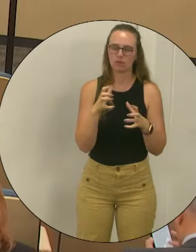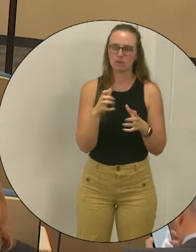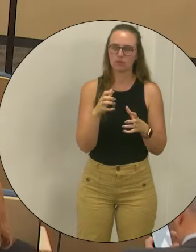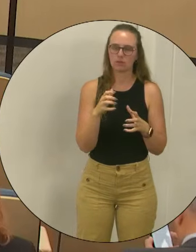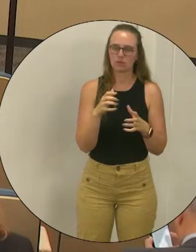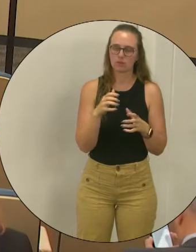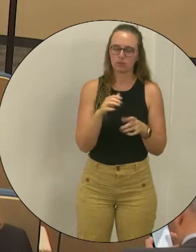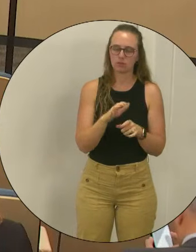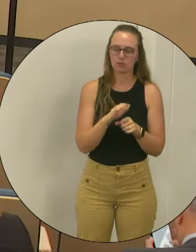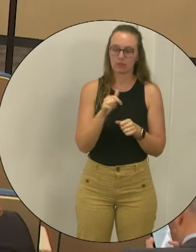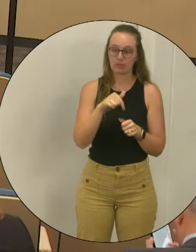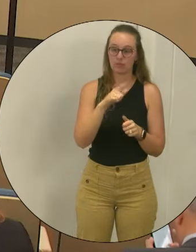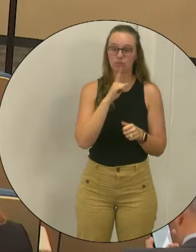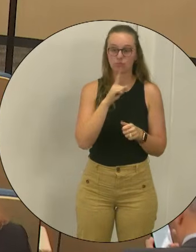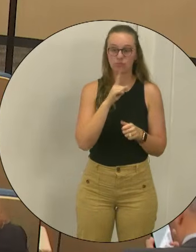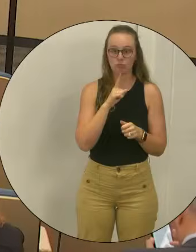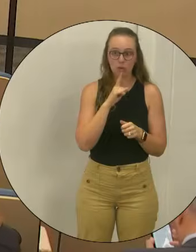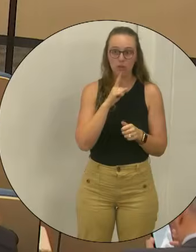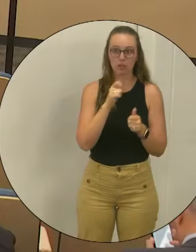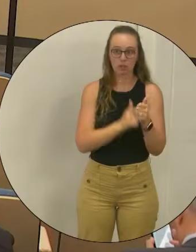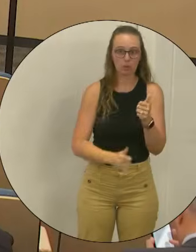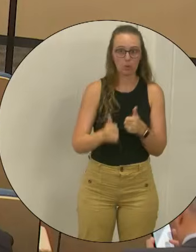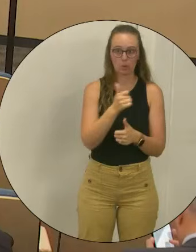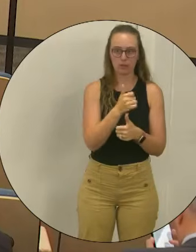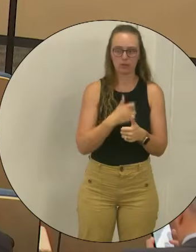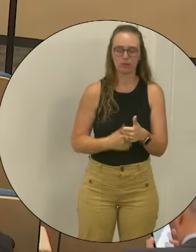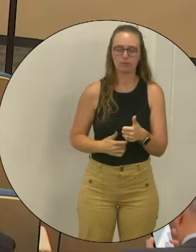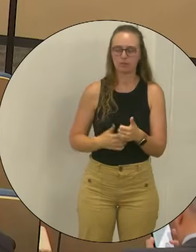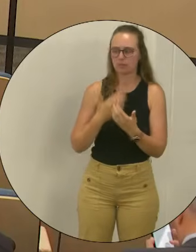is a priority, hopefully. Thank you.